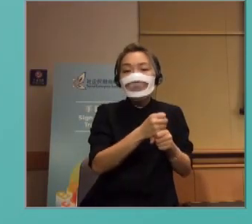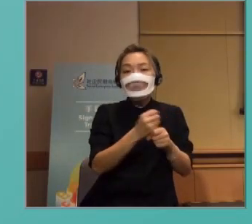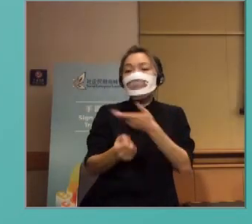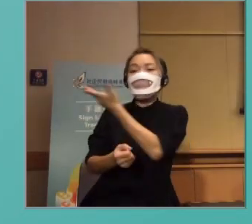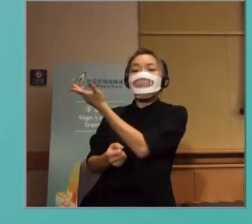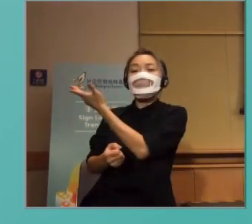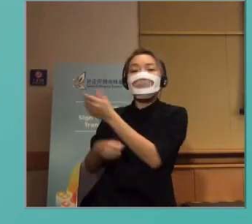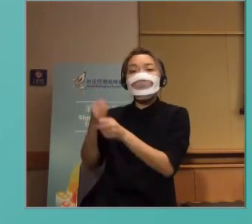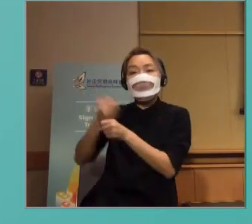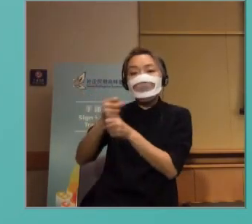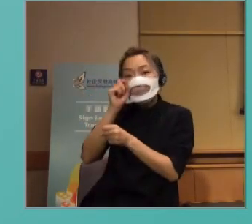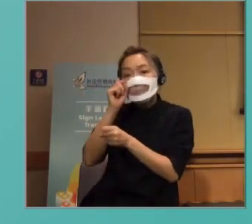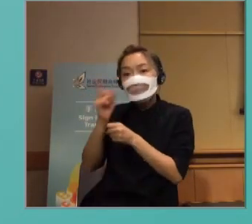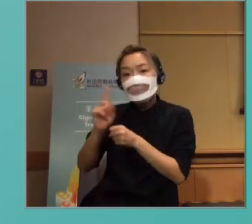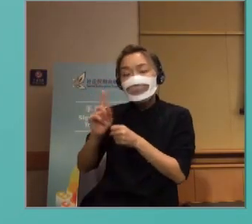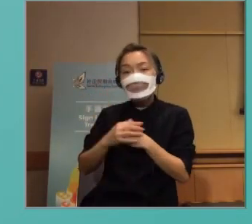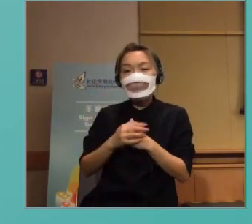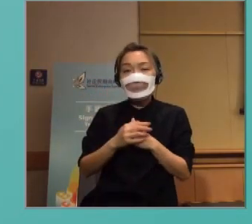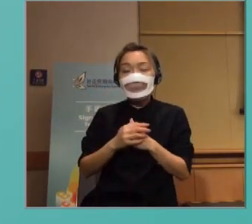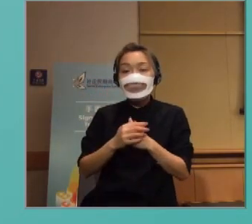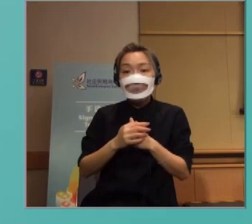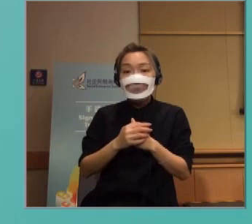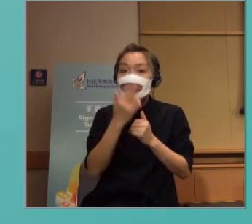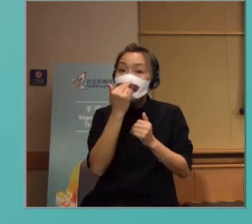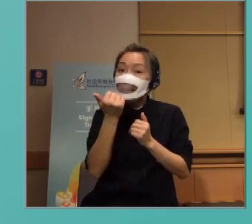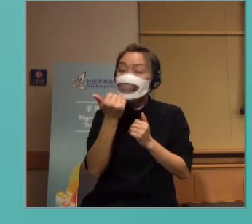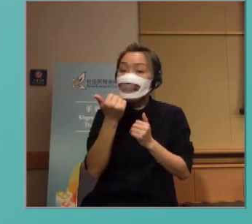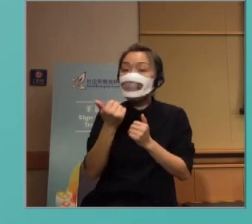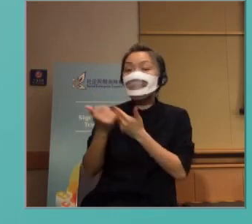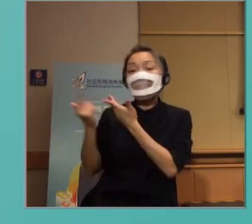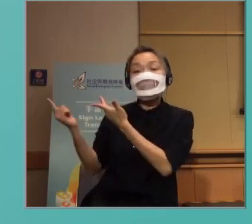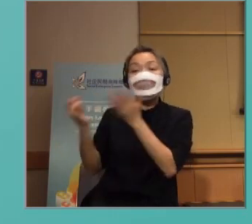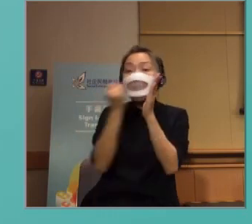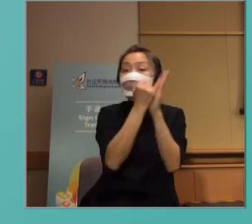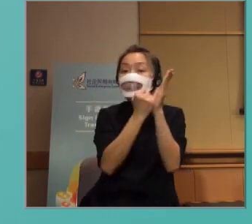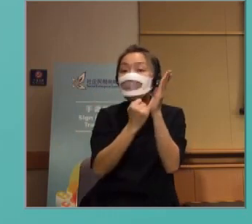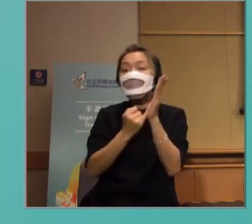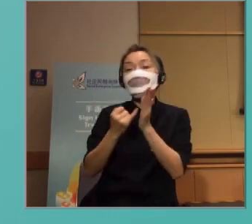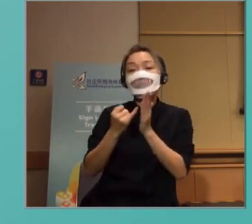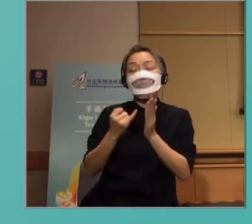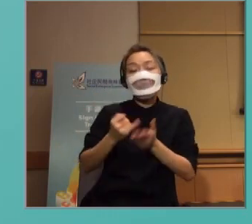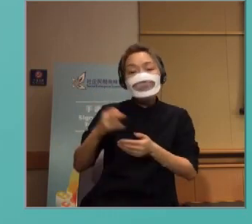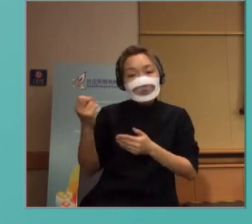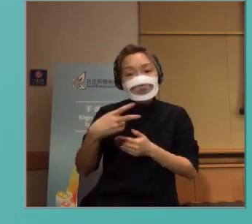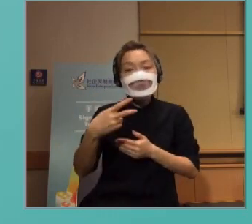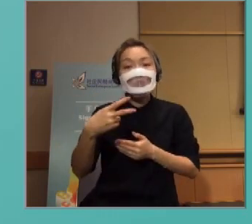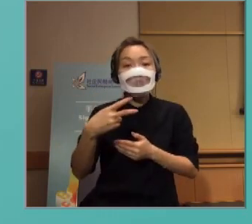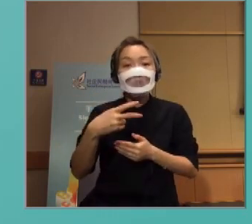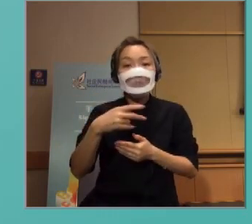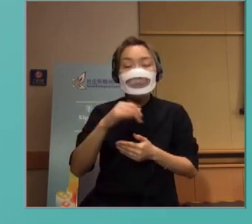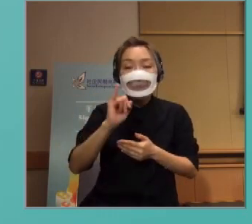NFT, DOT to have the arts and IP assignments, that's another thing that we're giving out. We're